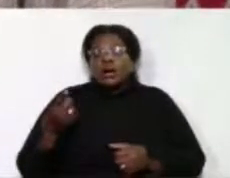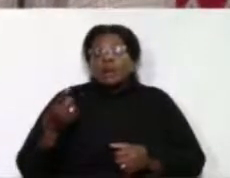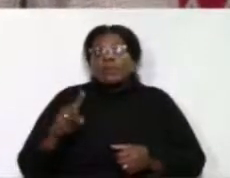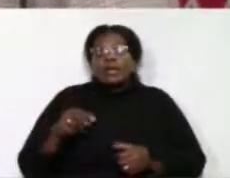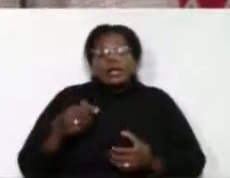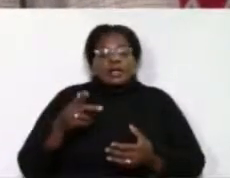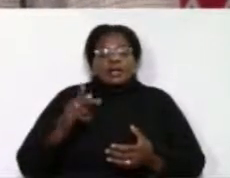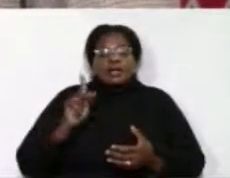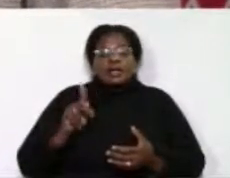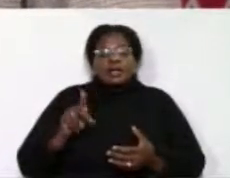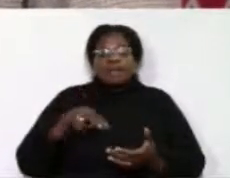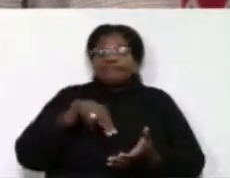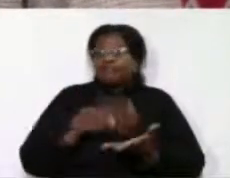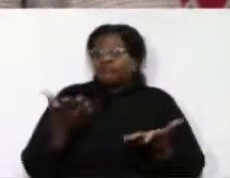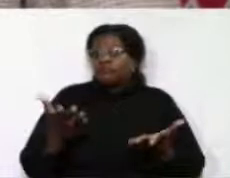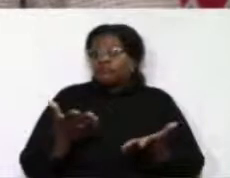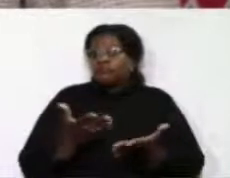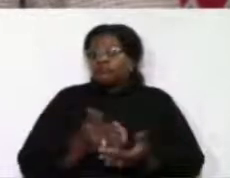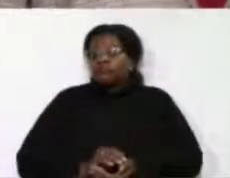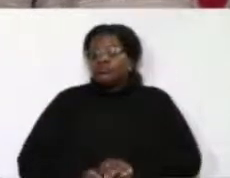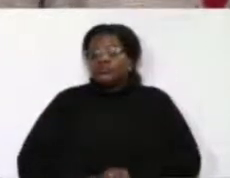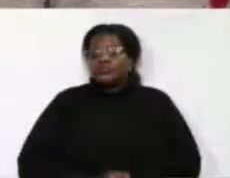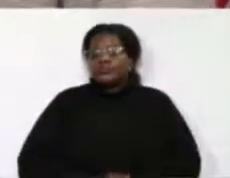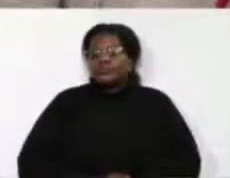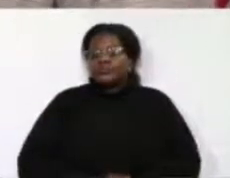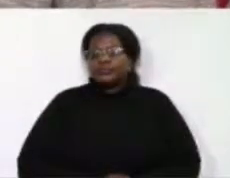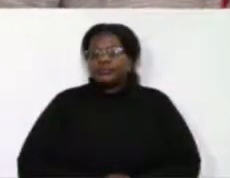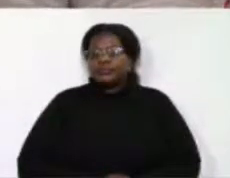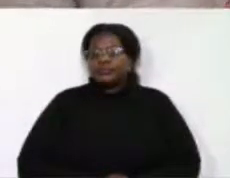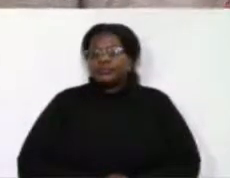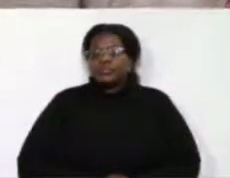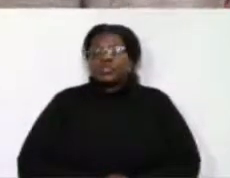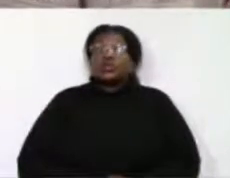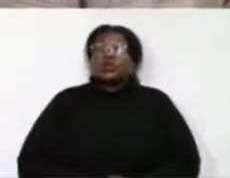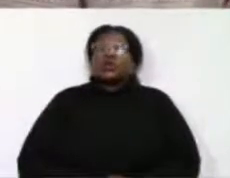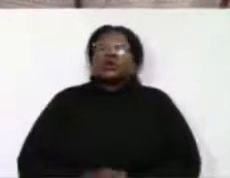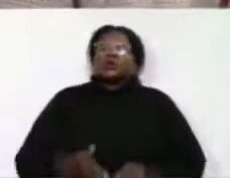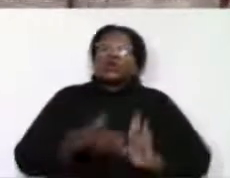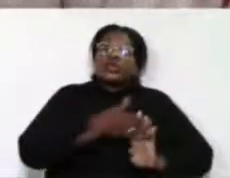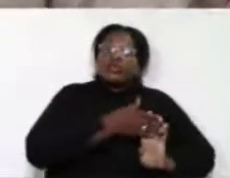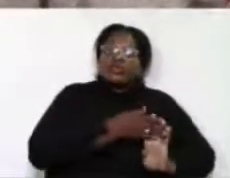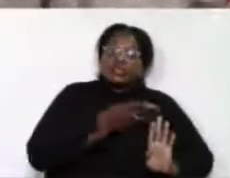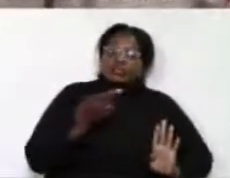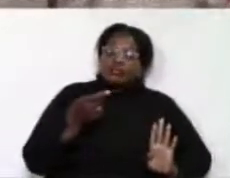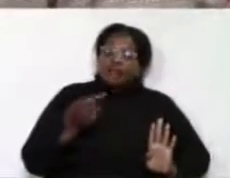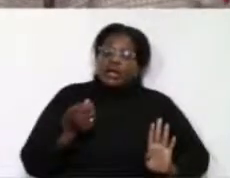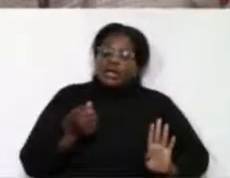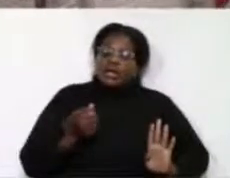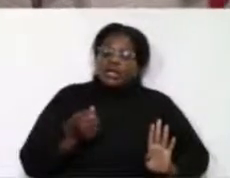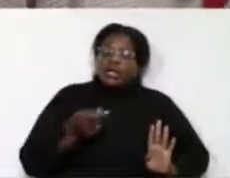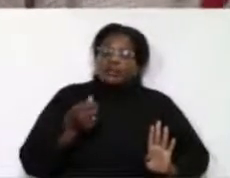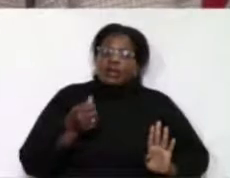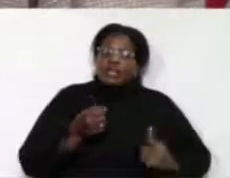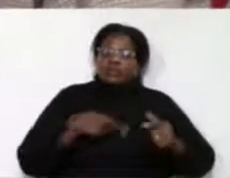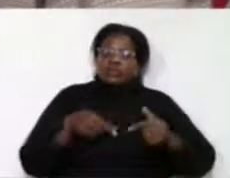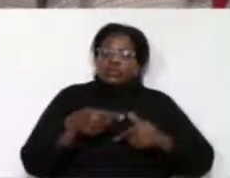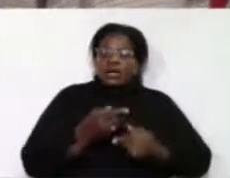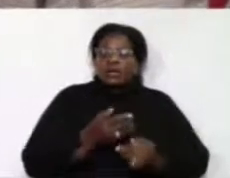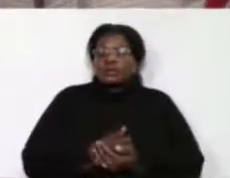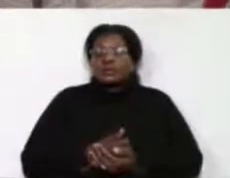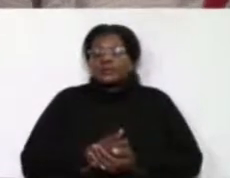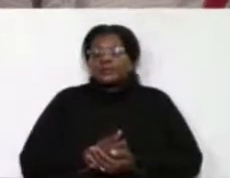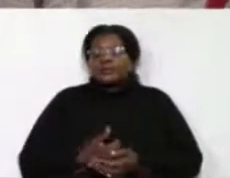were doing with your money. Cash flows for investing. So you invested, the money went out. So what we did is we